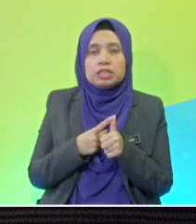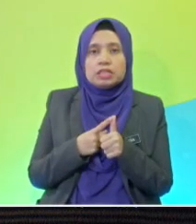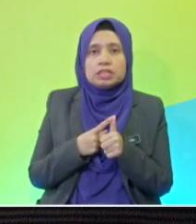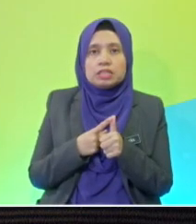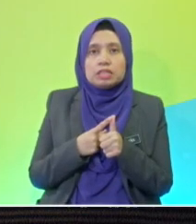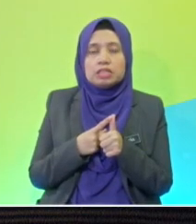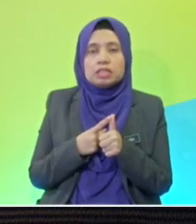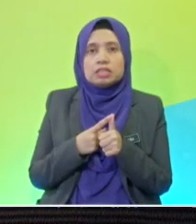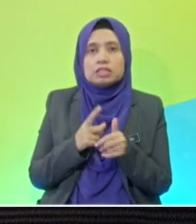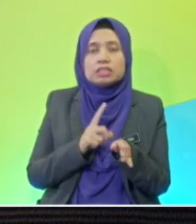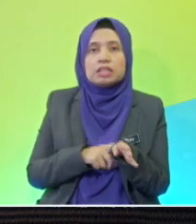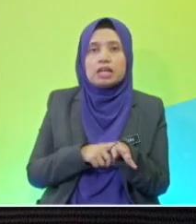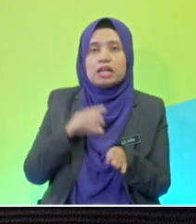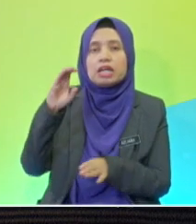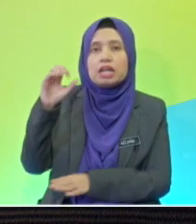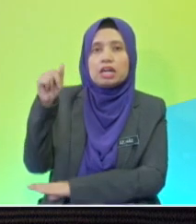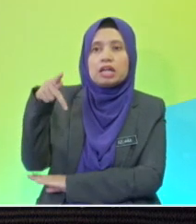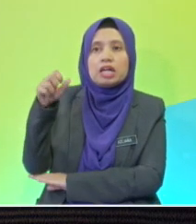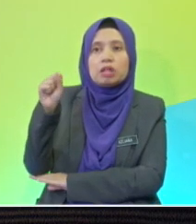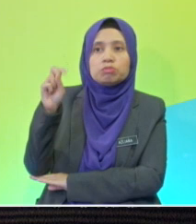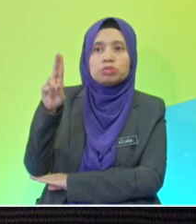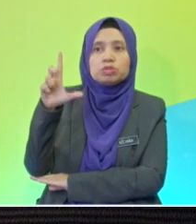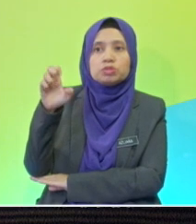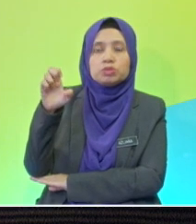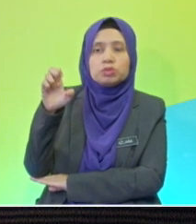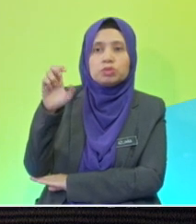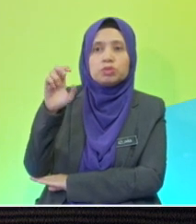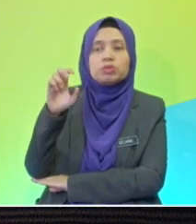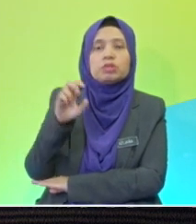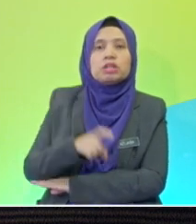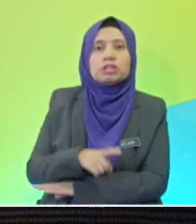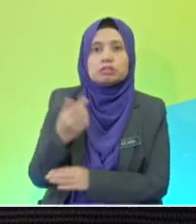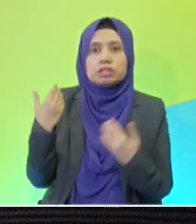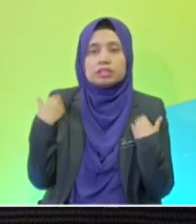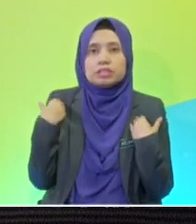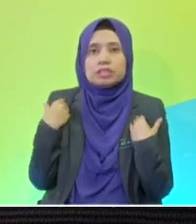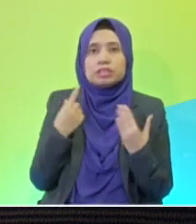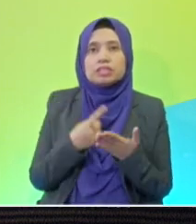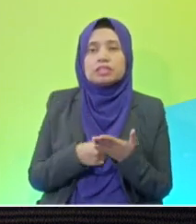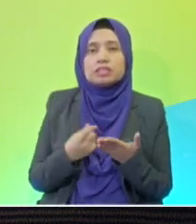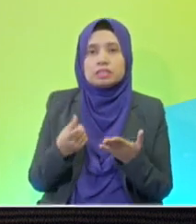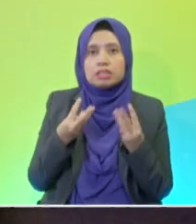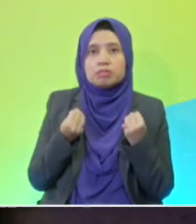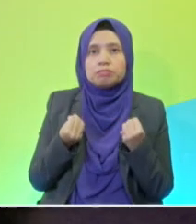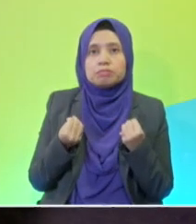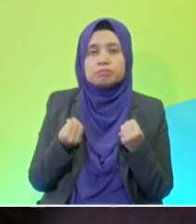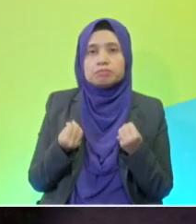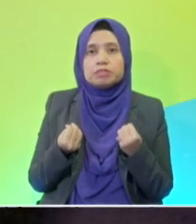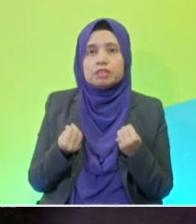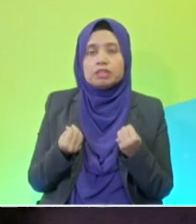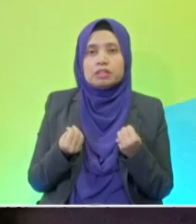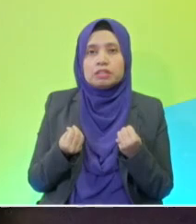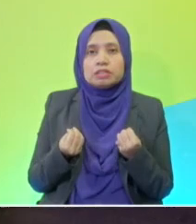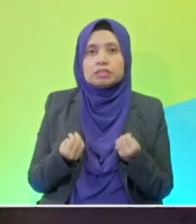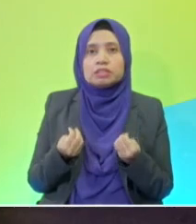is question mark there. Do you want to have your own time capsule? How about you, Tivia? You want? I want. I Yeah. would like to bury it